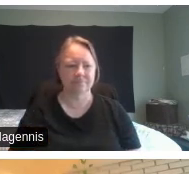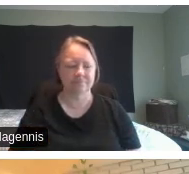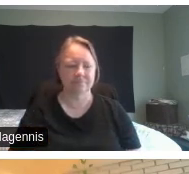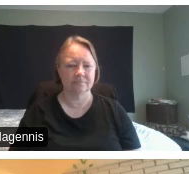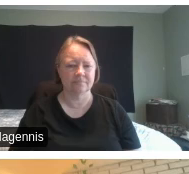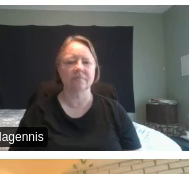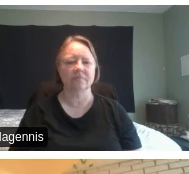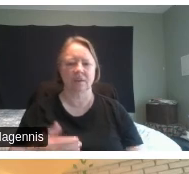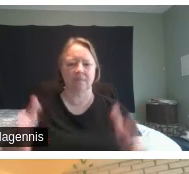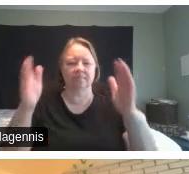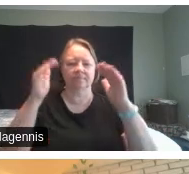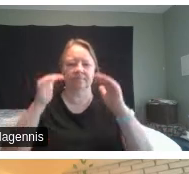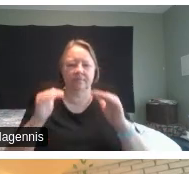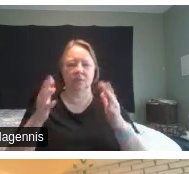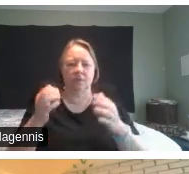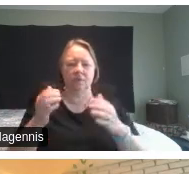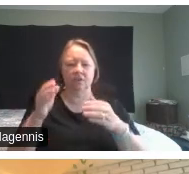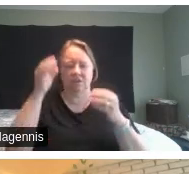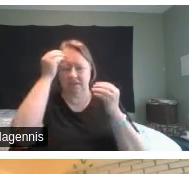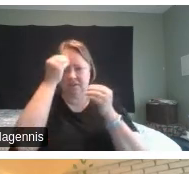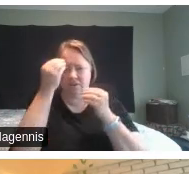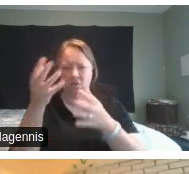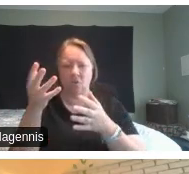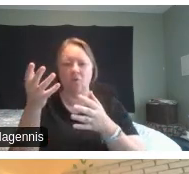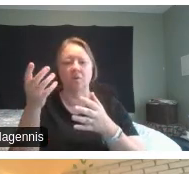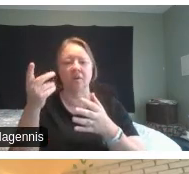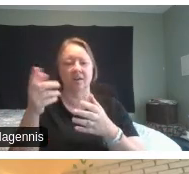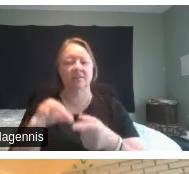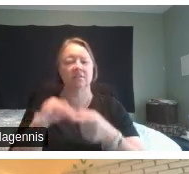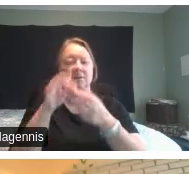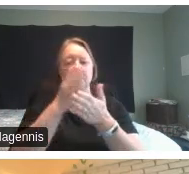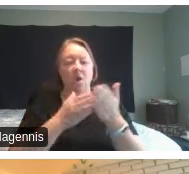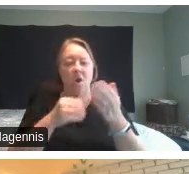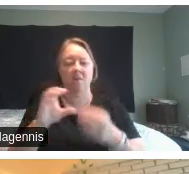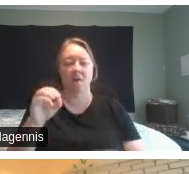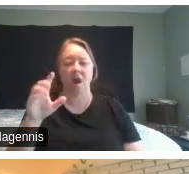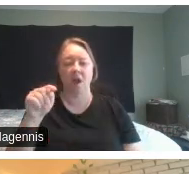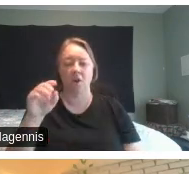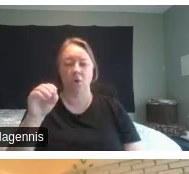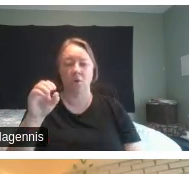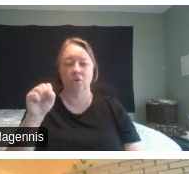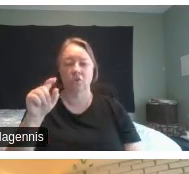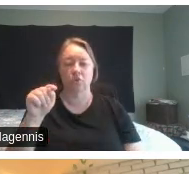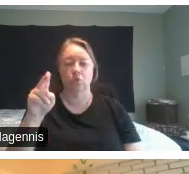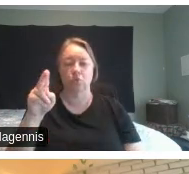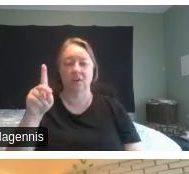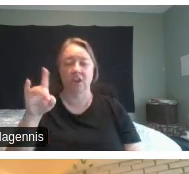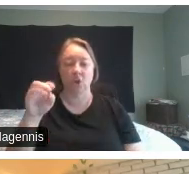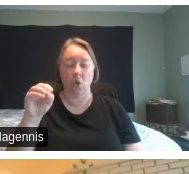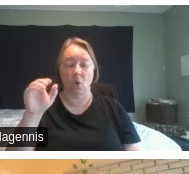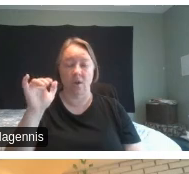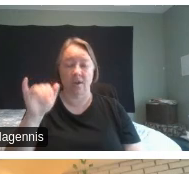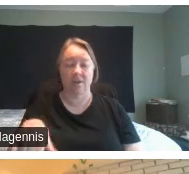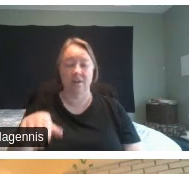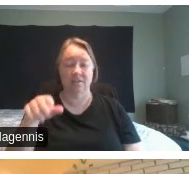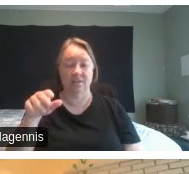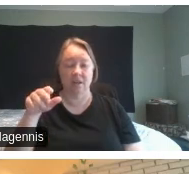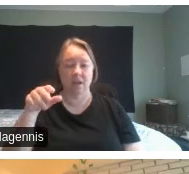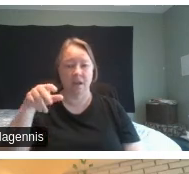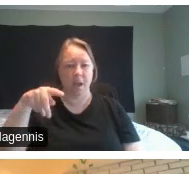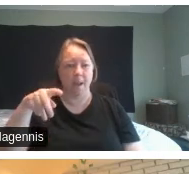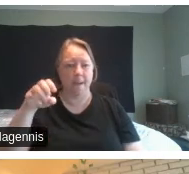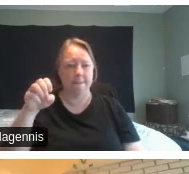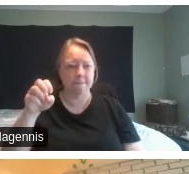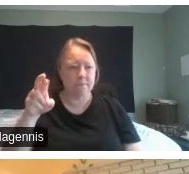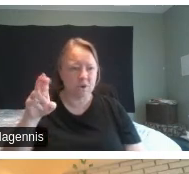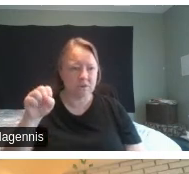The next thing we wanted to share with you all is a unique part of OctoStudio, which is the sonification and that it works with screen readers. I'm wondering